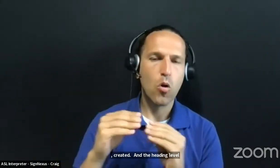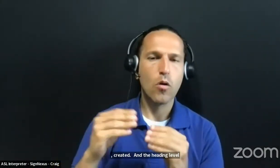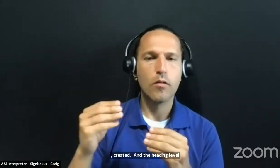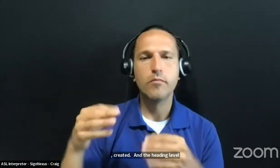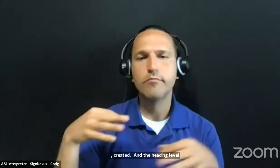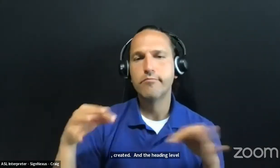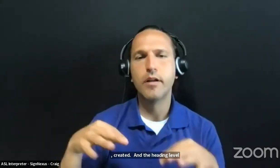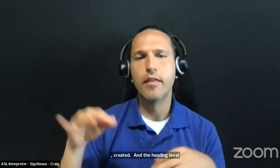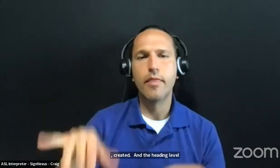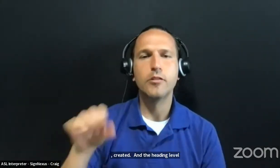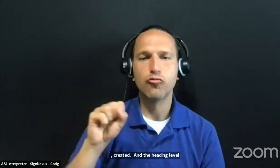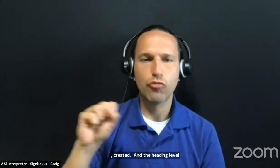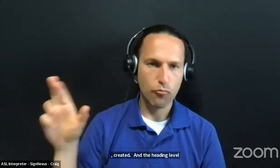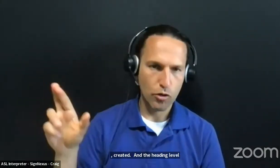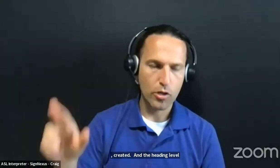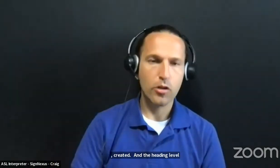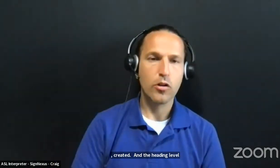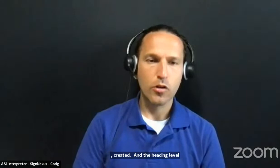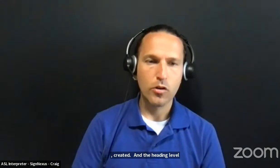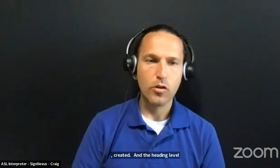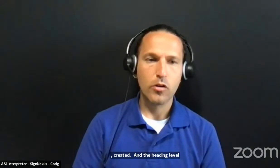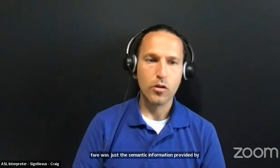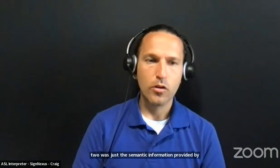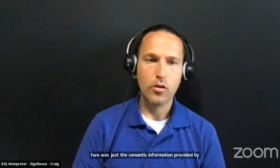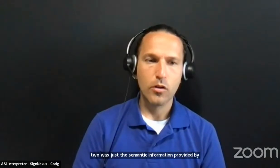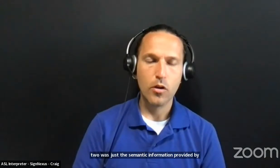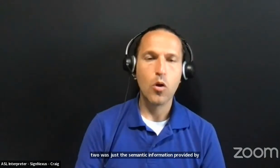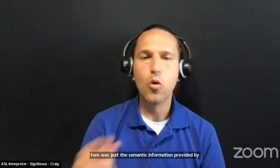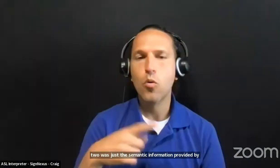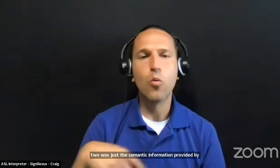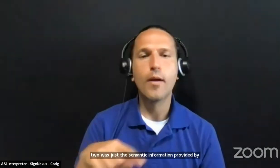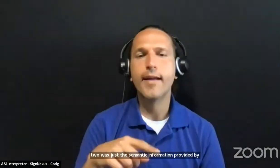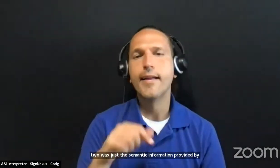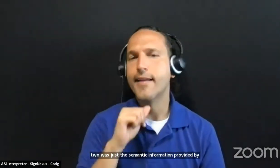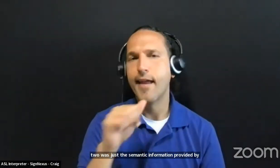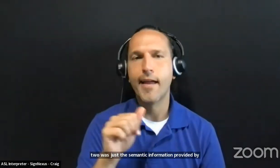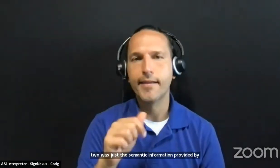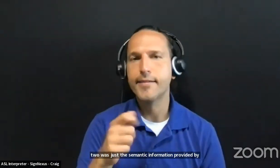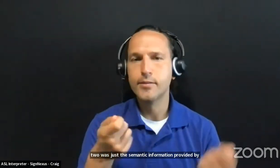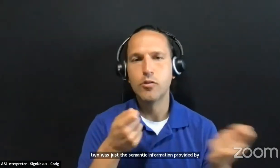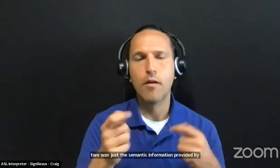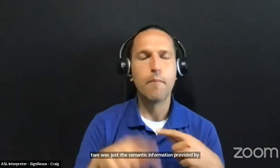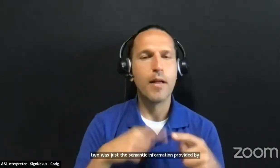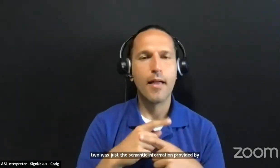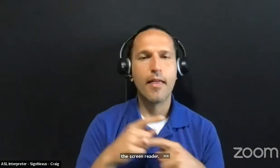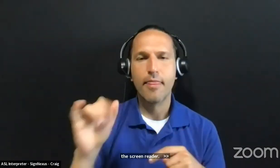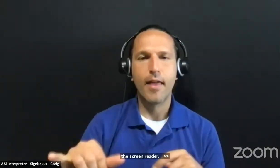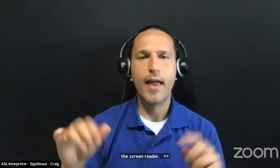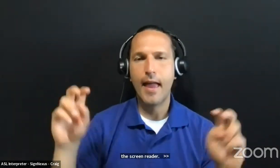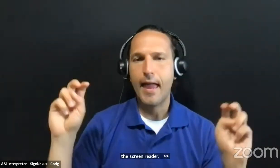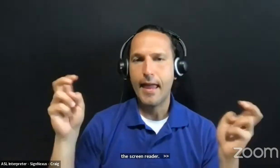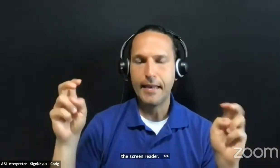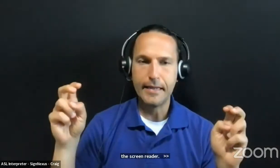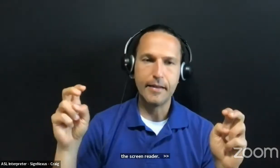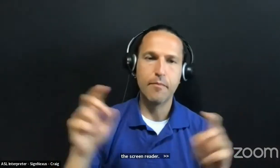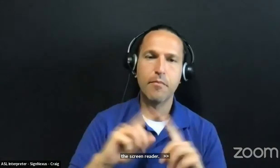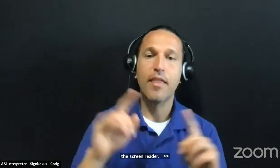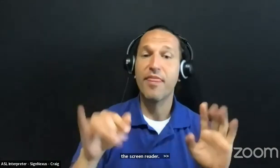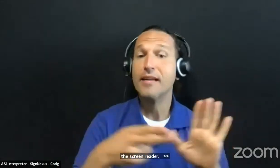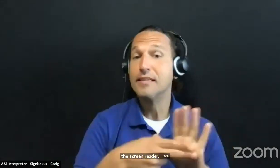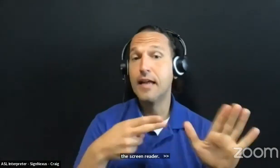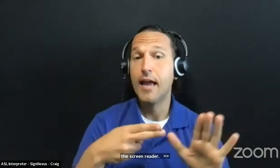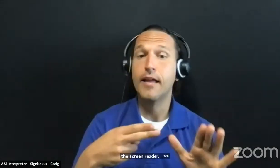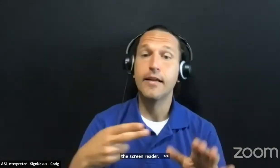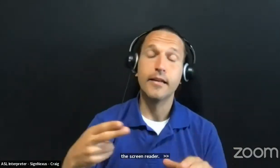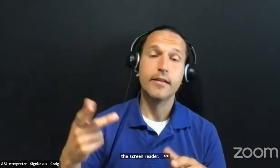by the screen reader. Yeah, absolutely. So we are not in control of what it says about the heading, other than what tag it is. Heading